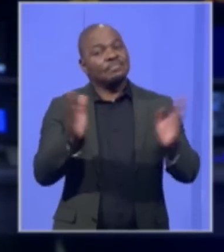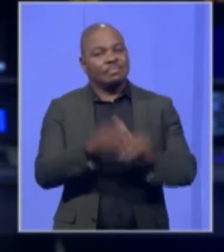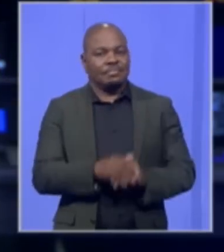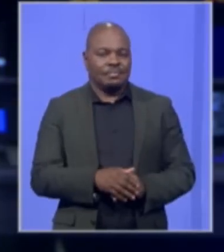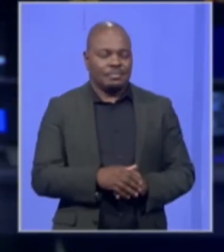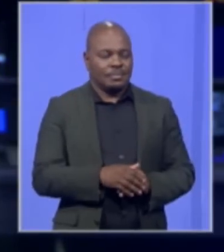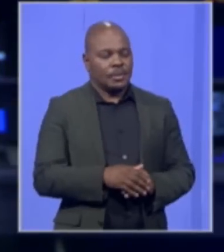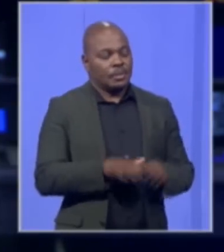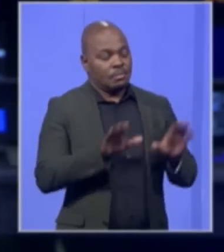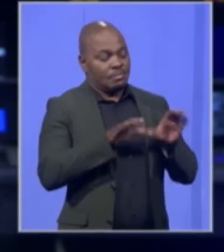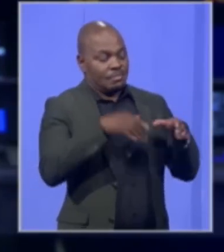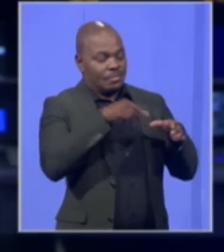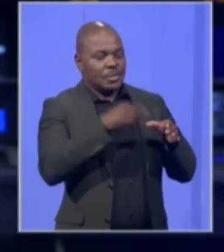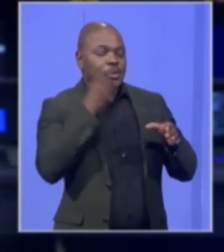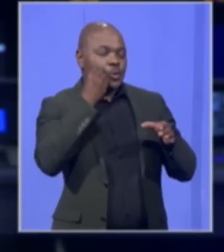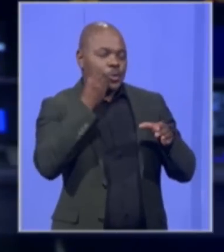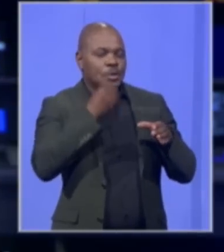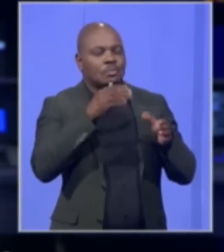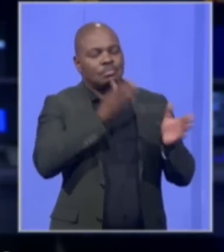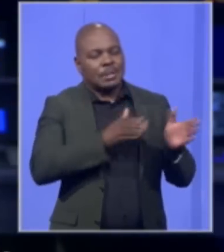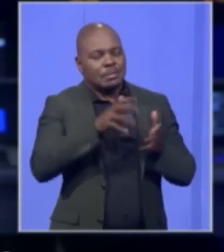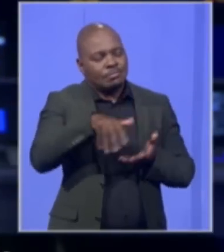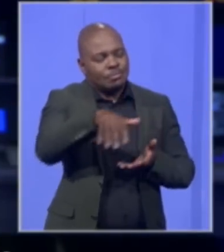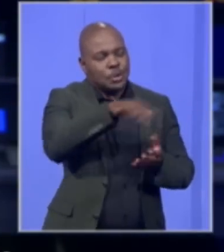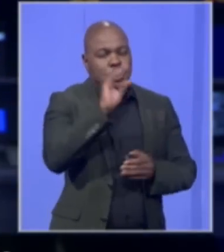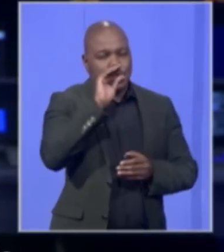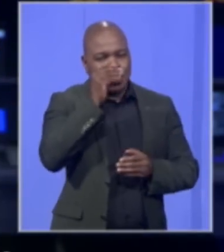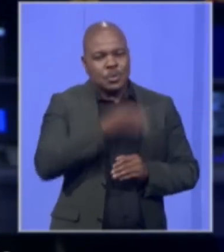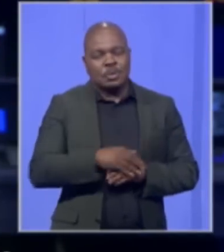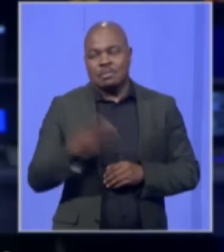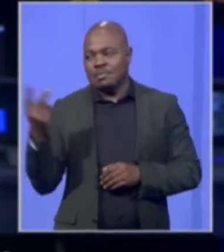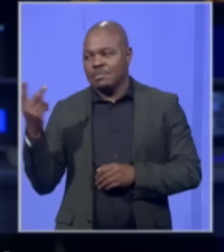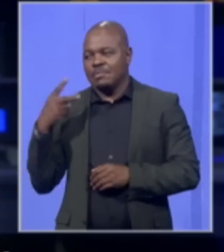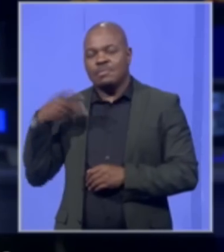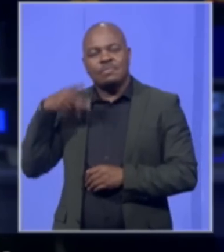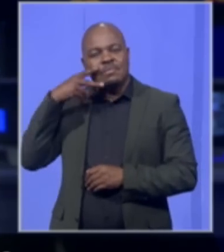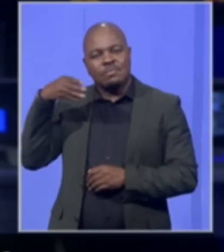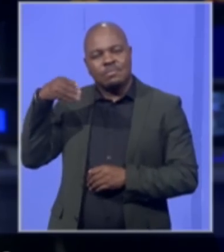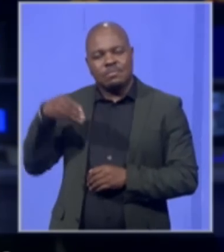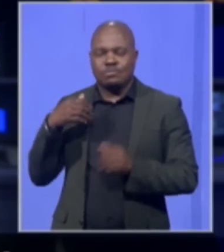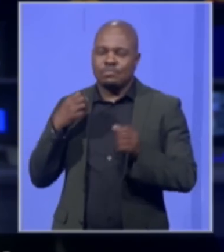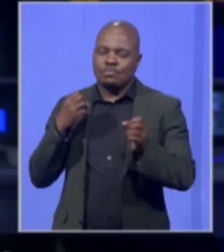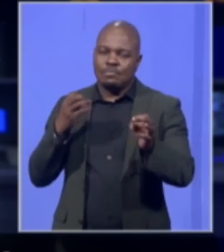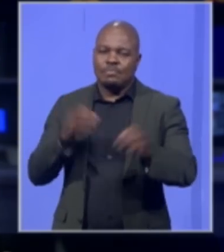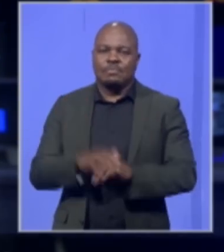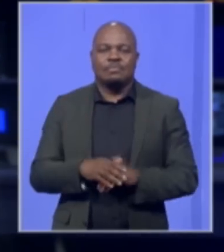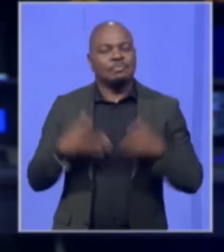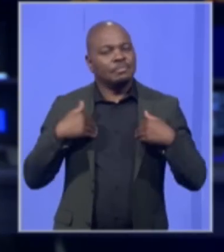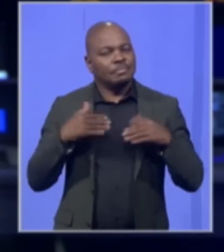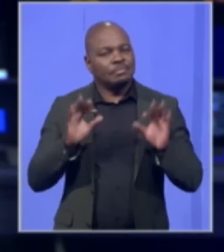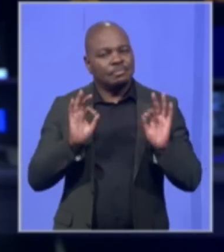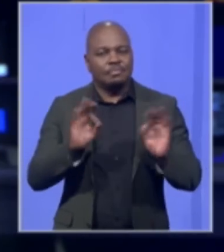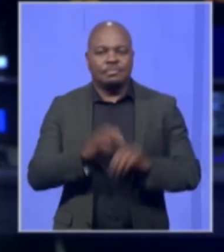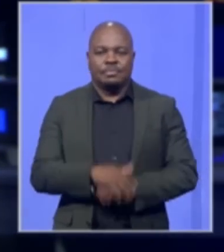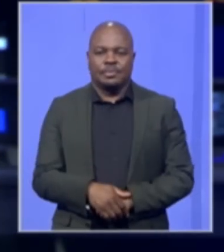Moifa o sa boetse o hlophiseditse tse mothangwana re a amohela ke tsamaya mmoho le Agustin Letlalo ha re wele